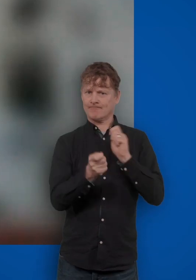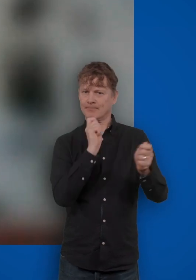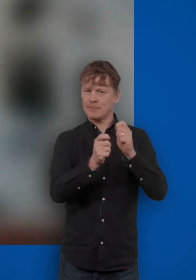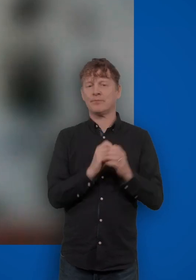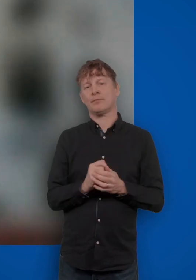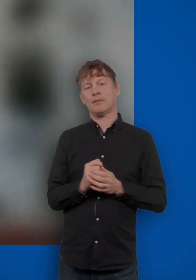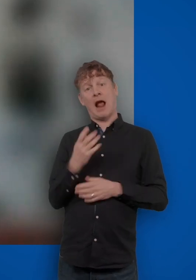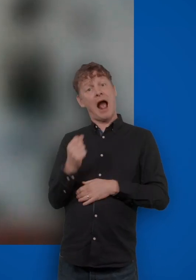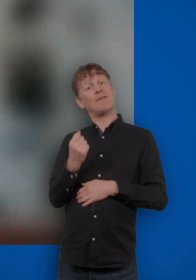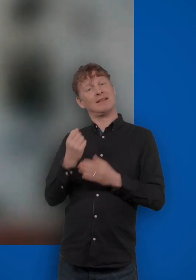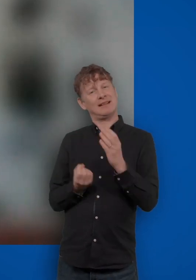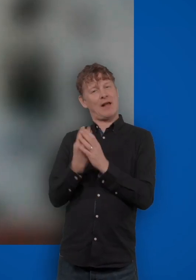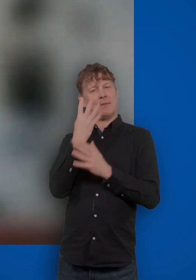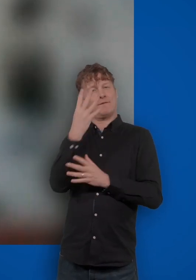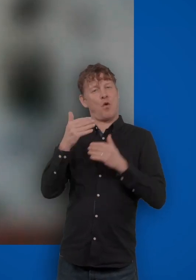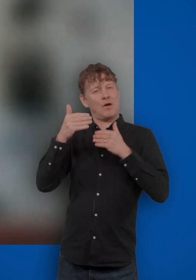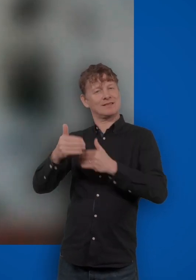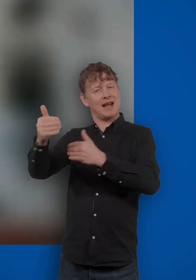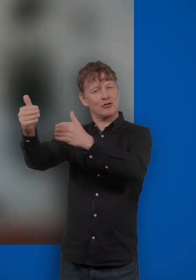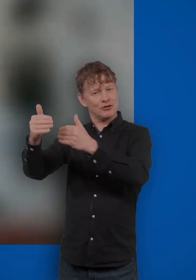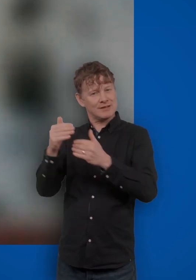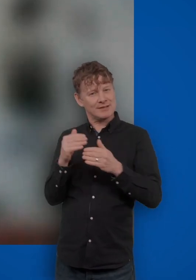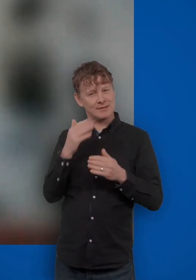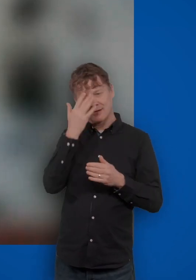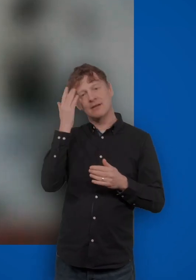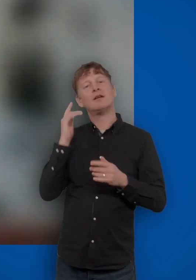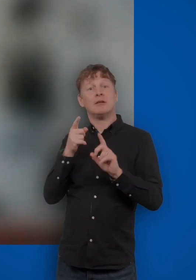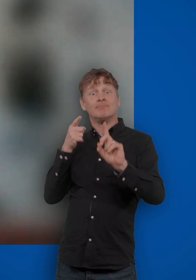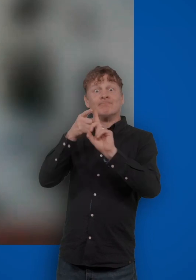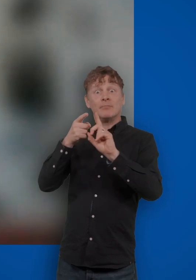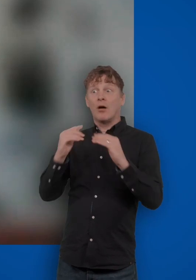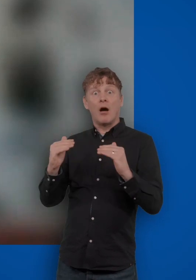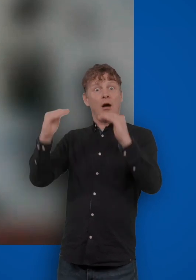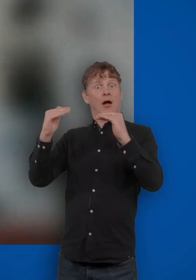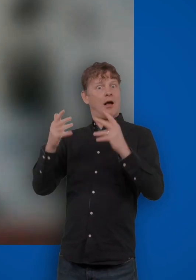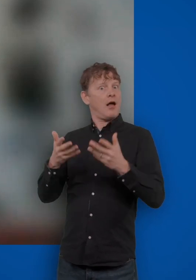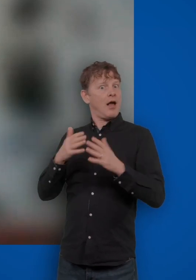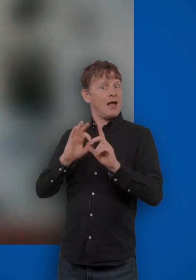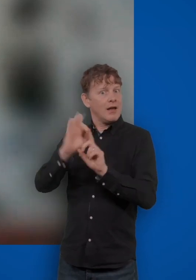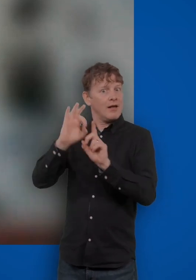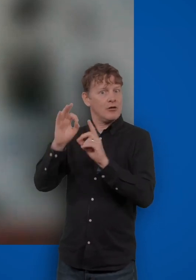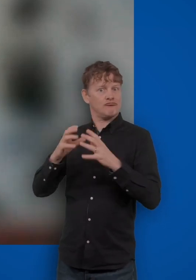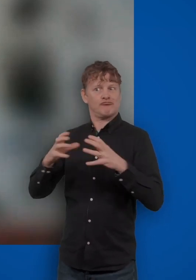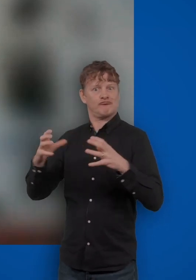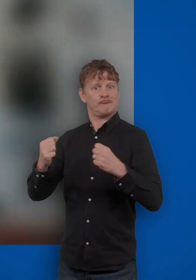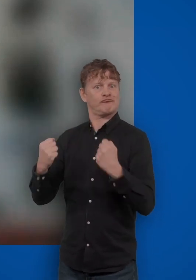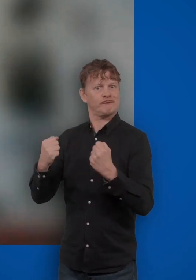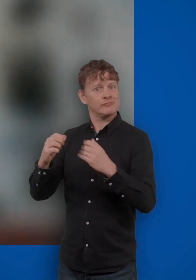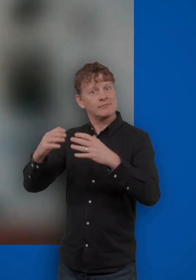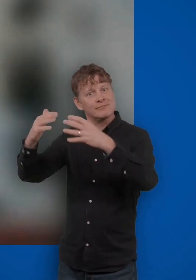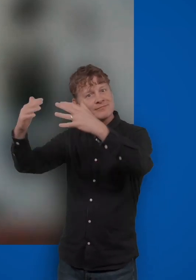There's 4 stages of development along the progression framework as our ambitions and our capabilities grow around diversity and inclusion in